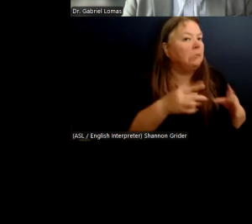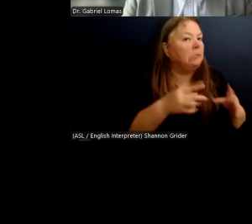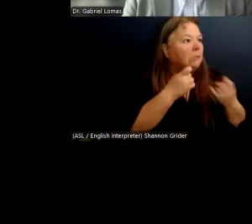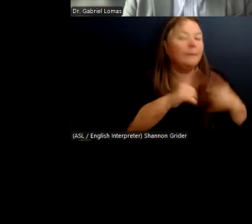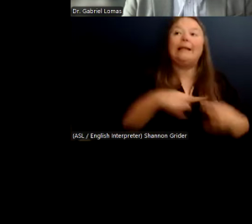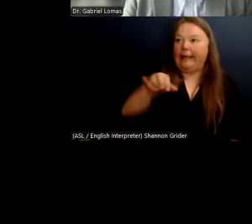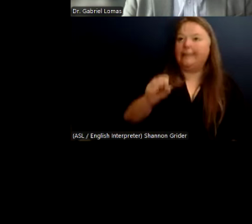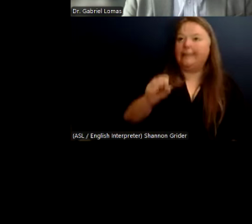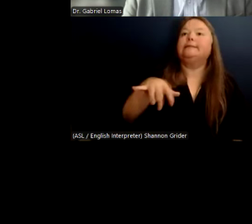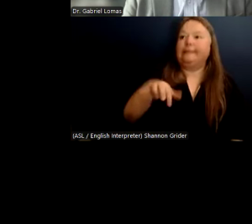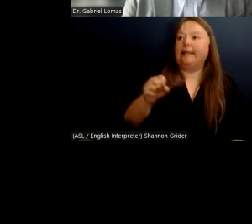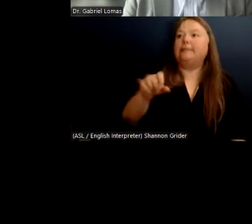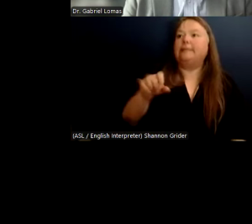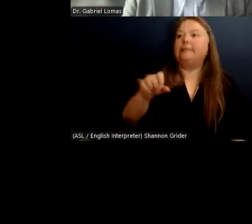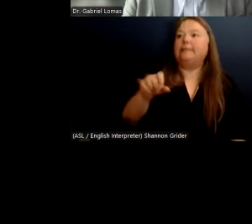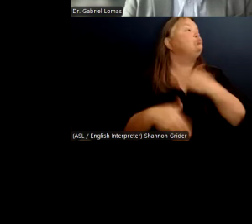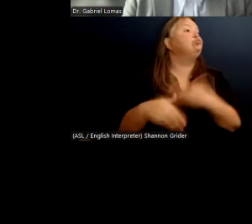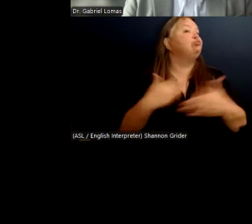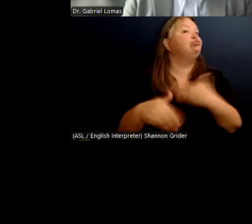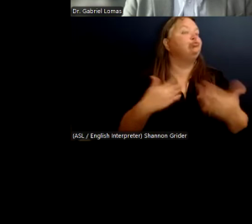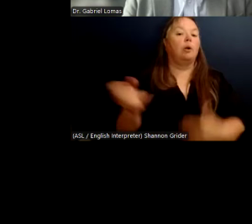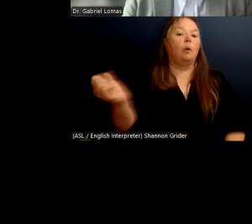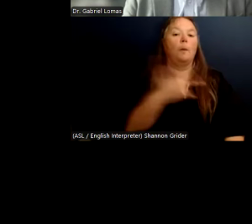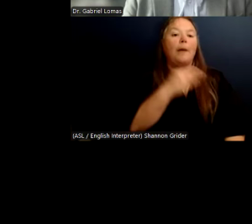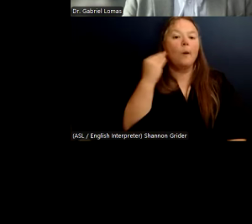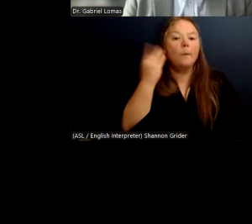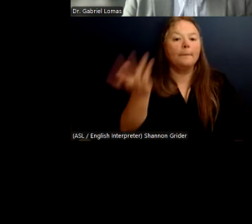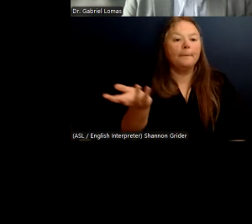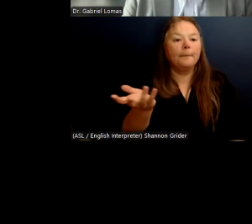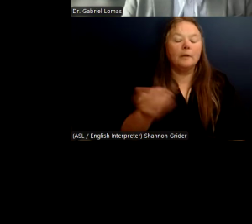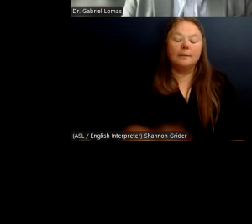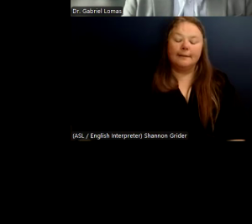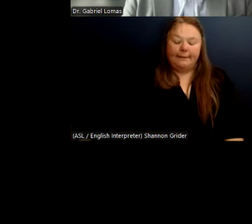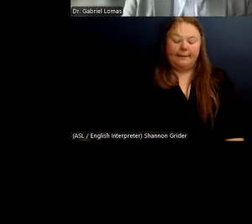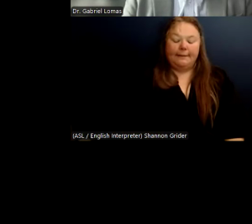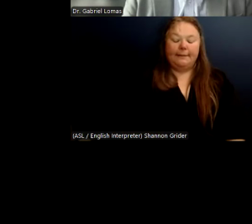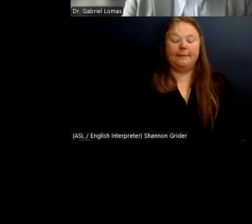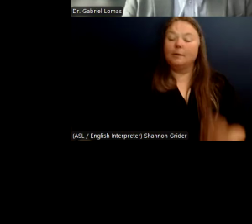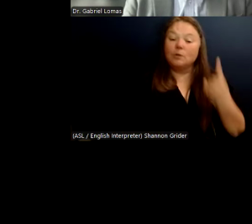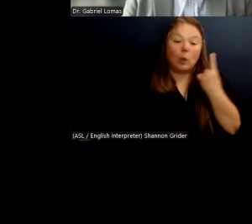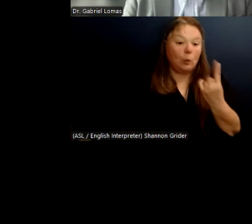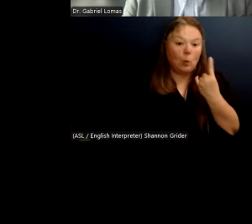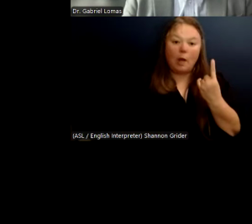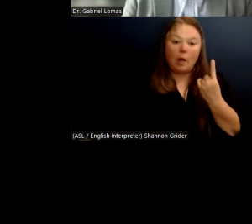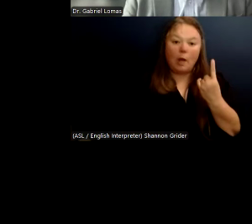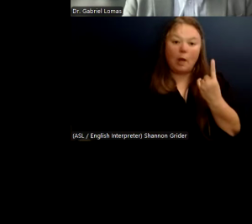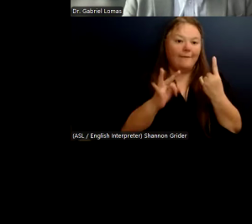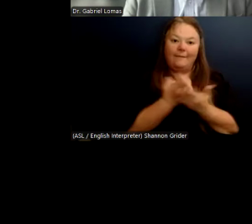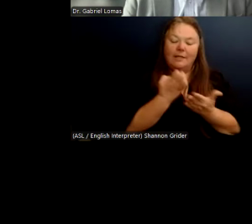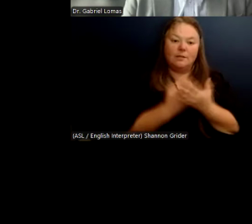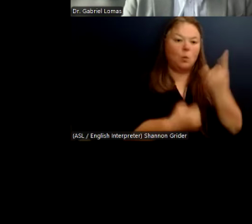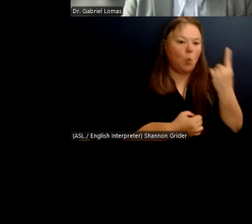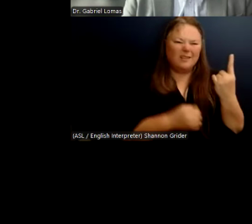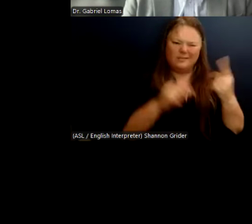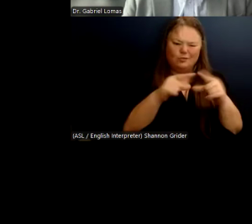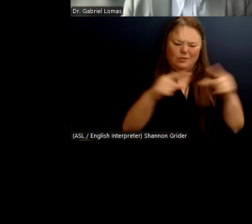quicker and he could go home. So again, there was just that one piece of physical evidence. Now, years later, his brother